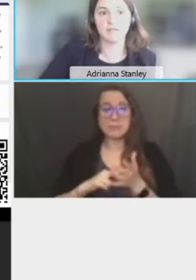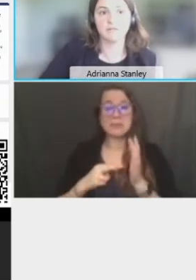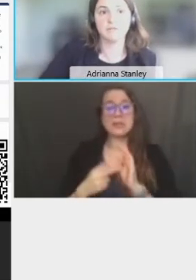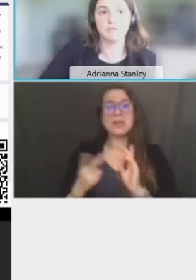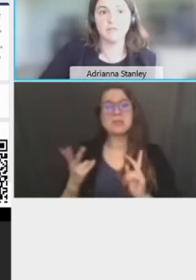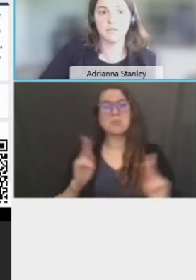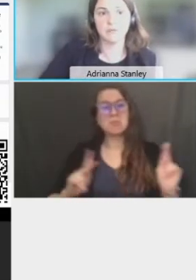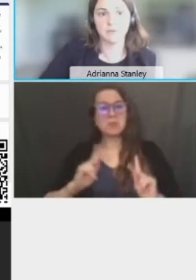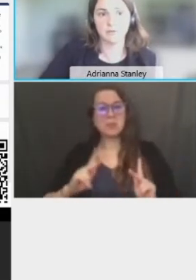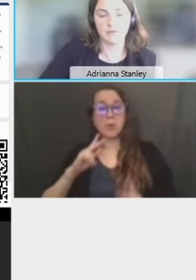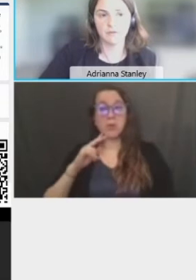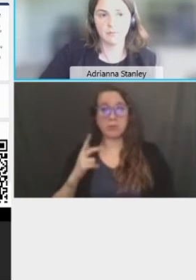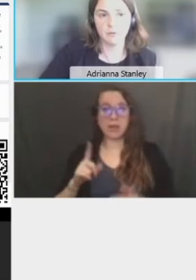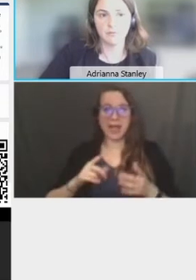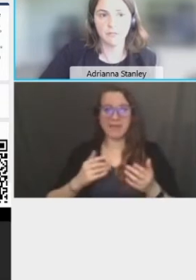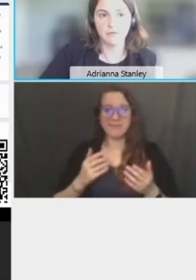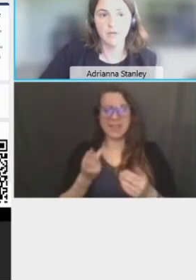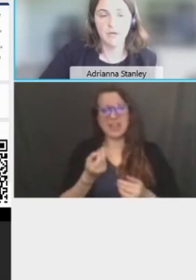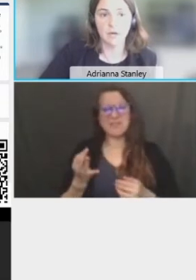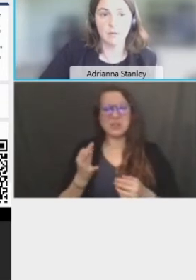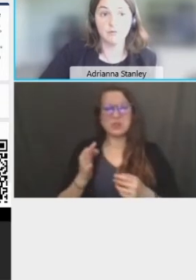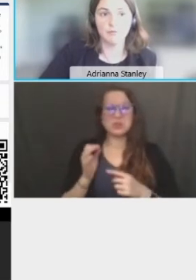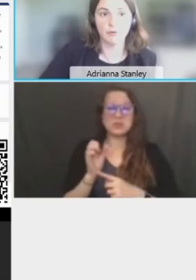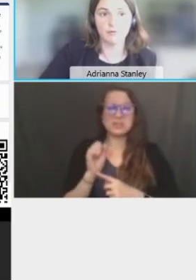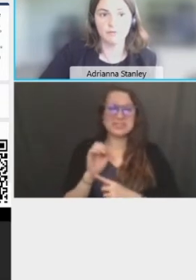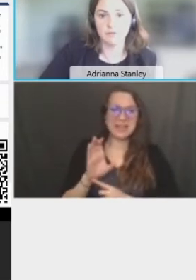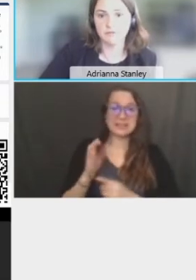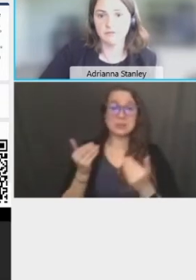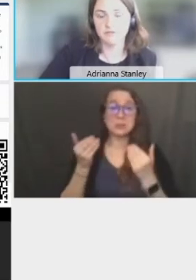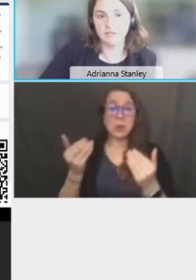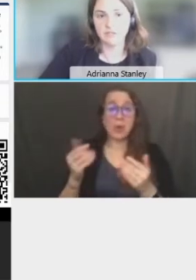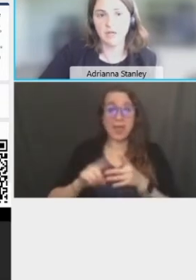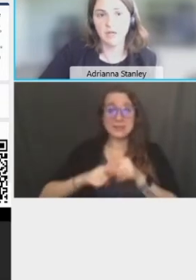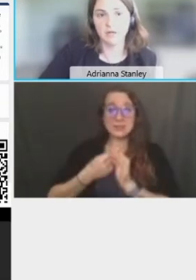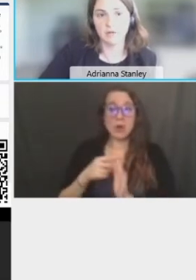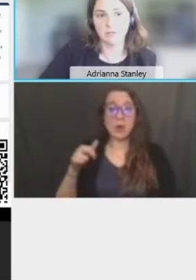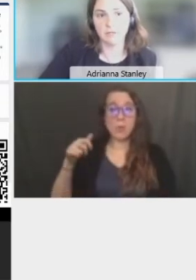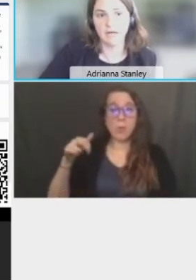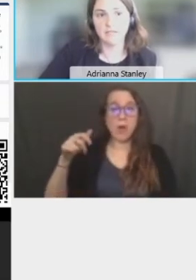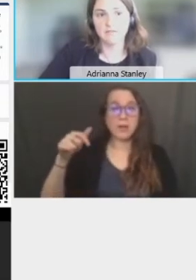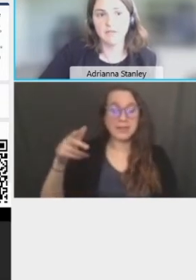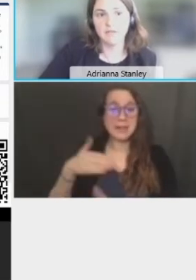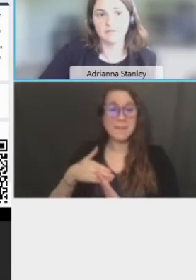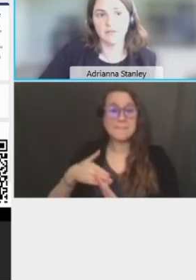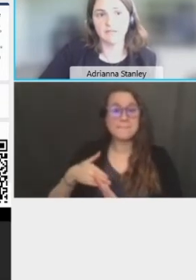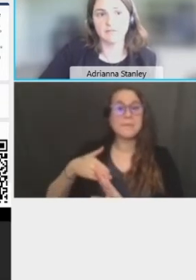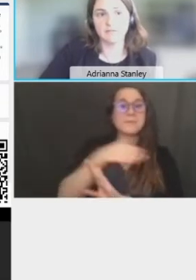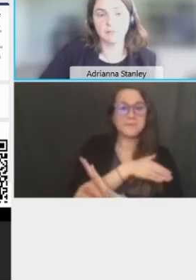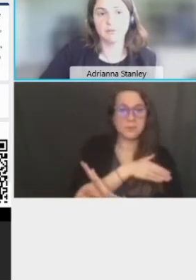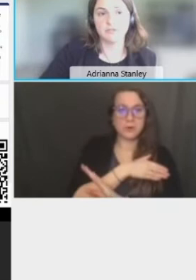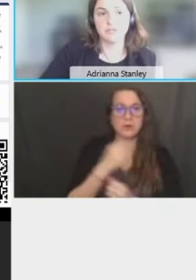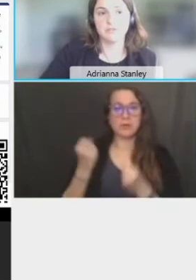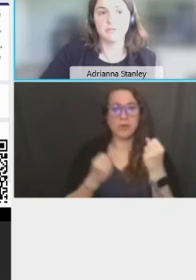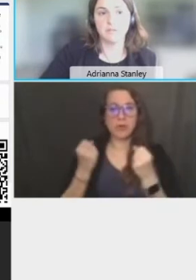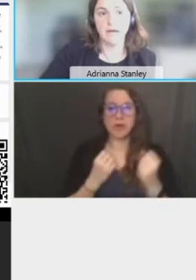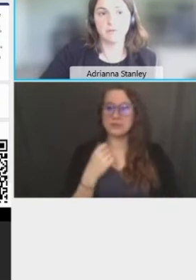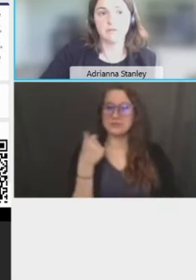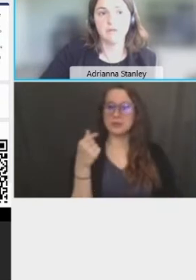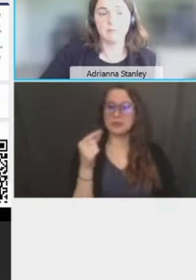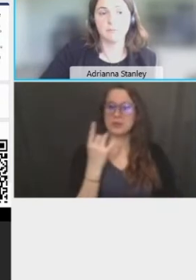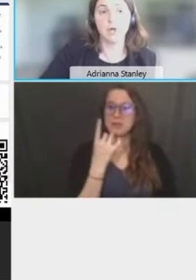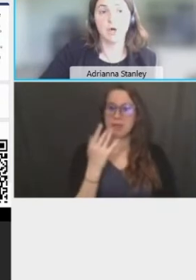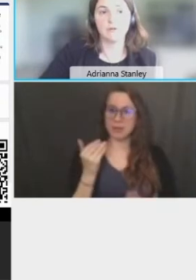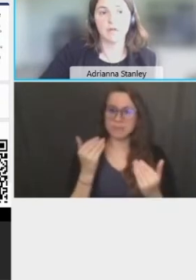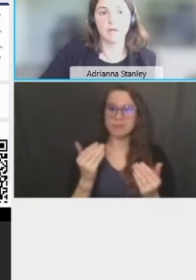of seconds to begin their crossing movement before vehicles see a green light. So that gives people a chance to be